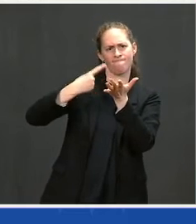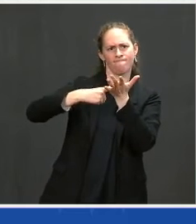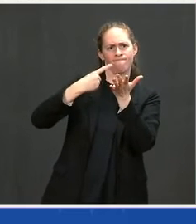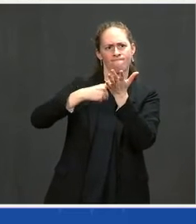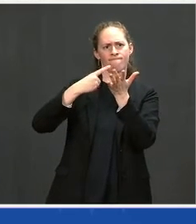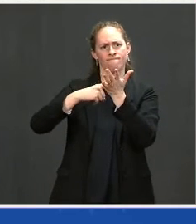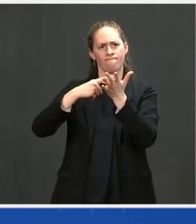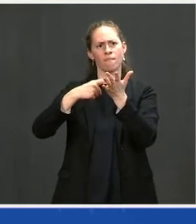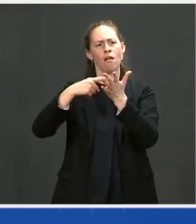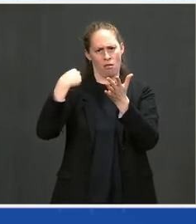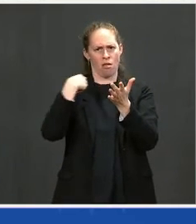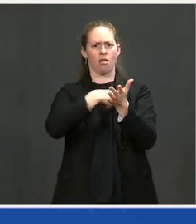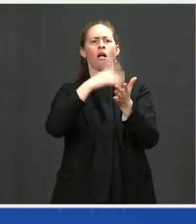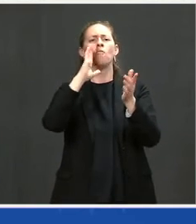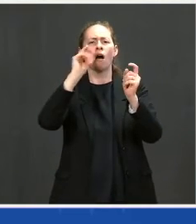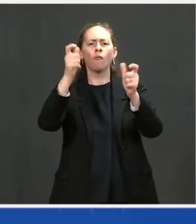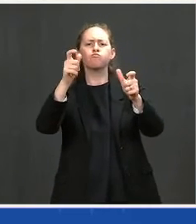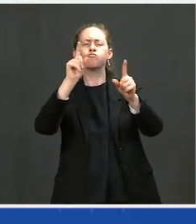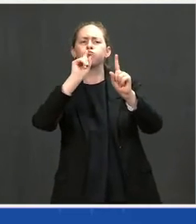if they choose to escalate.